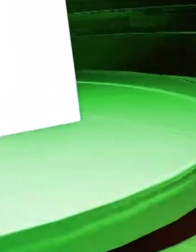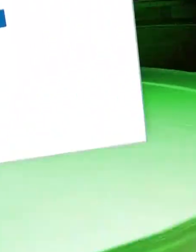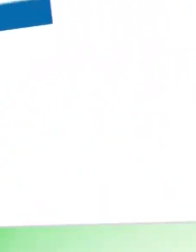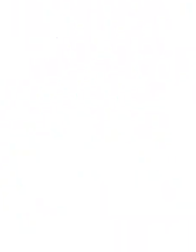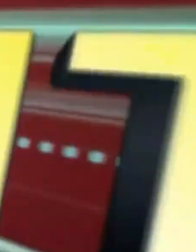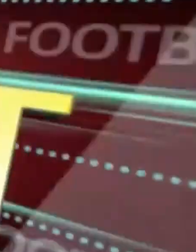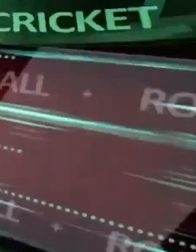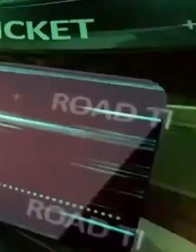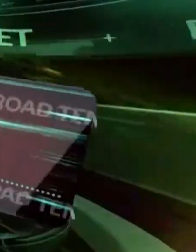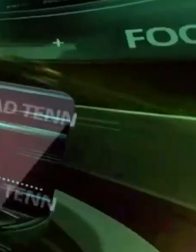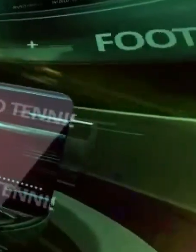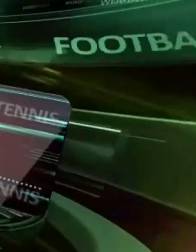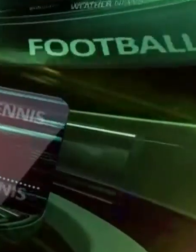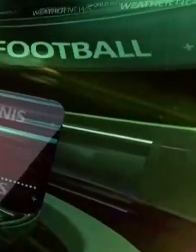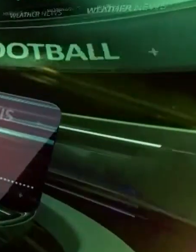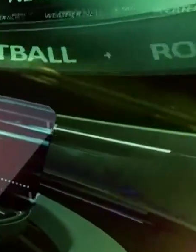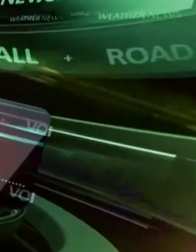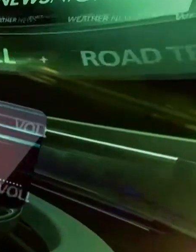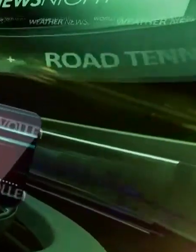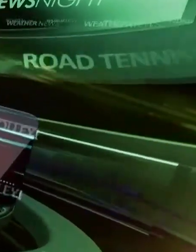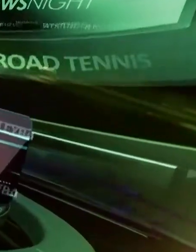XL.